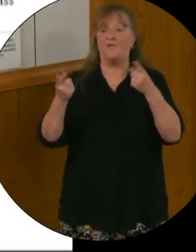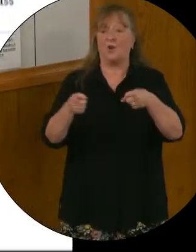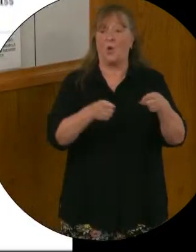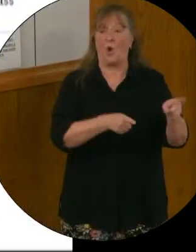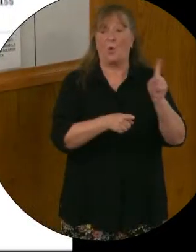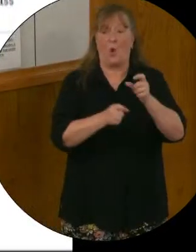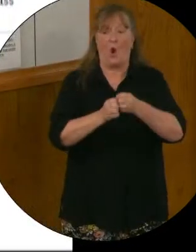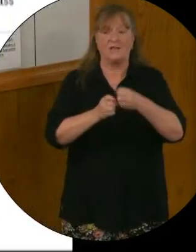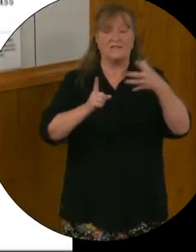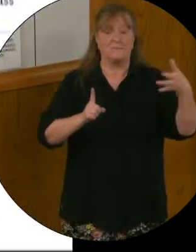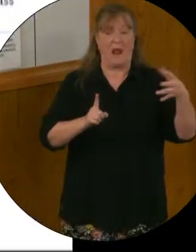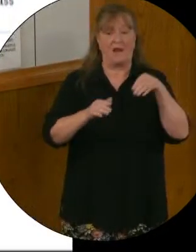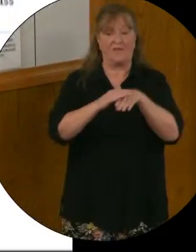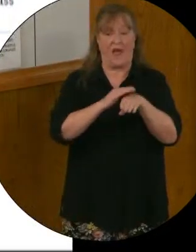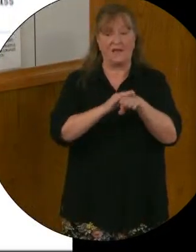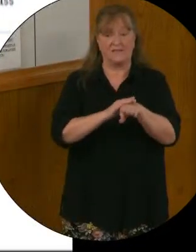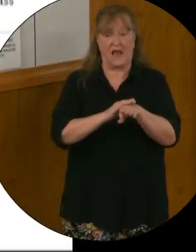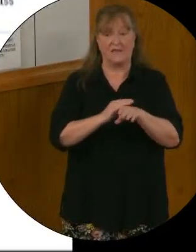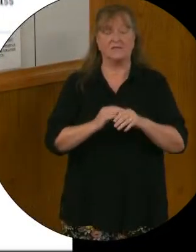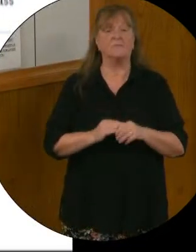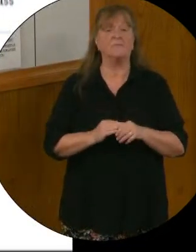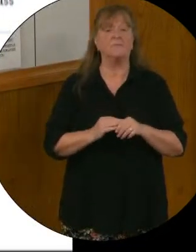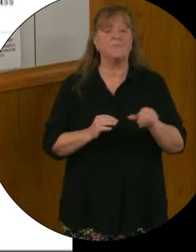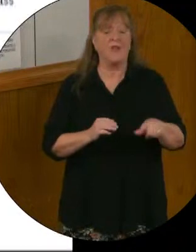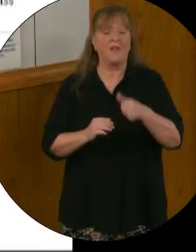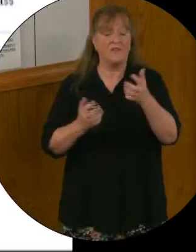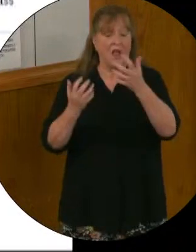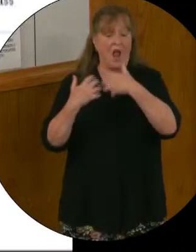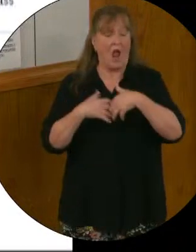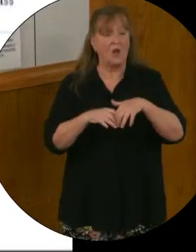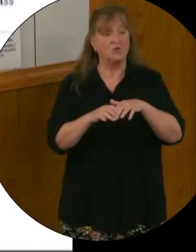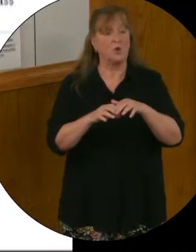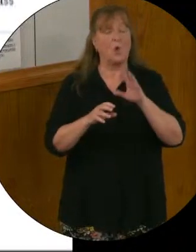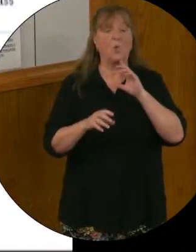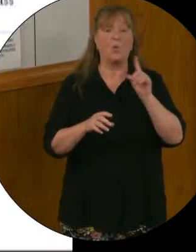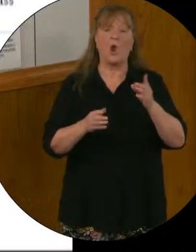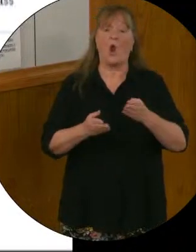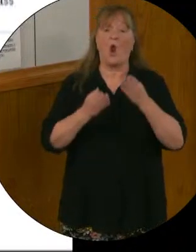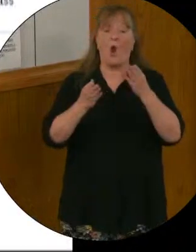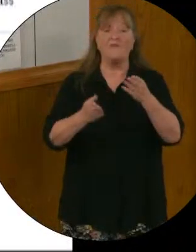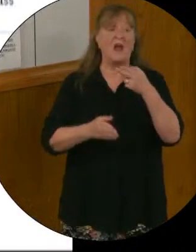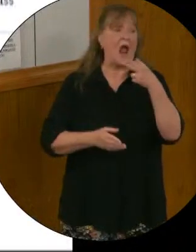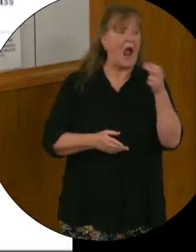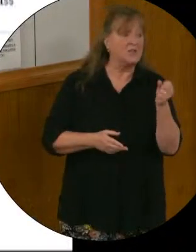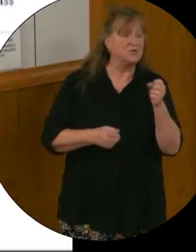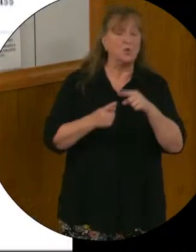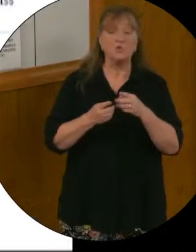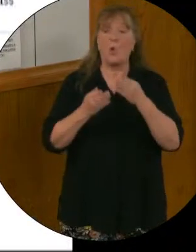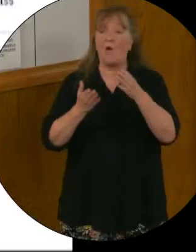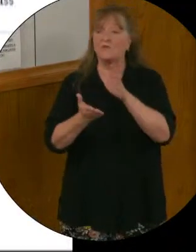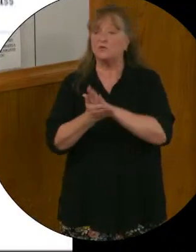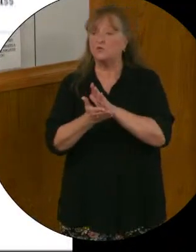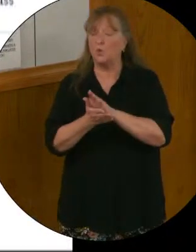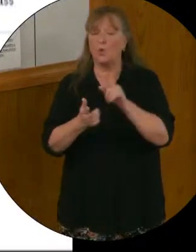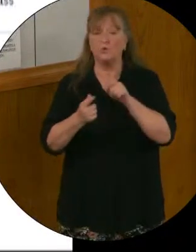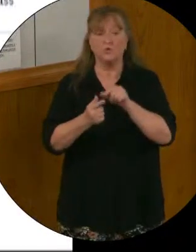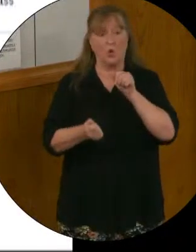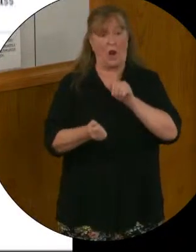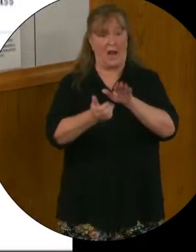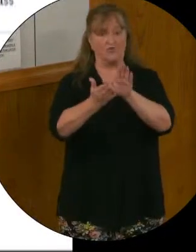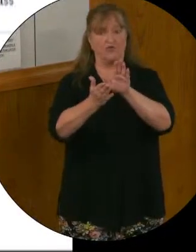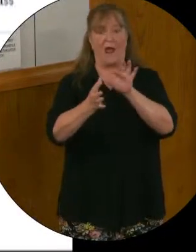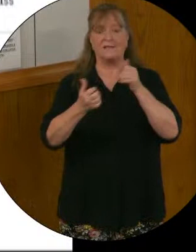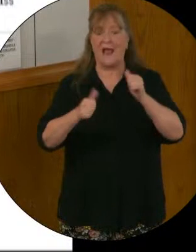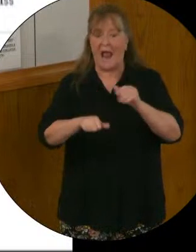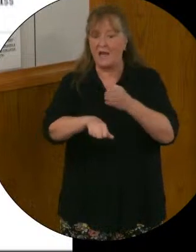we're expanding that access. The other strategy is to expand course offerings at high schools to allow for schools to address remediation